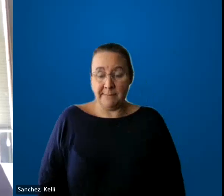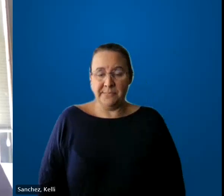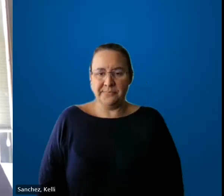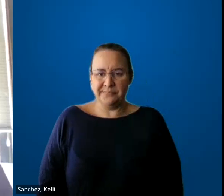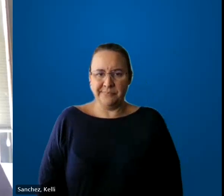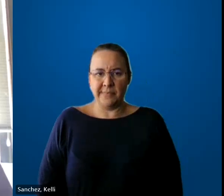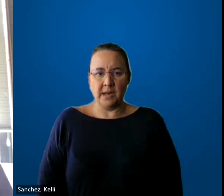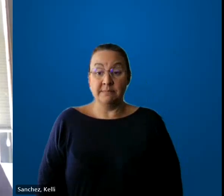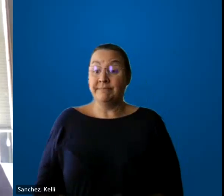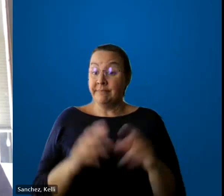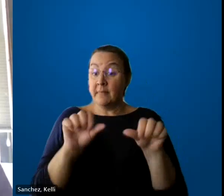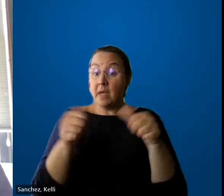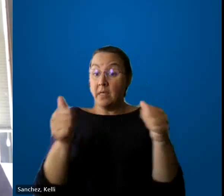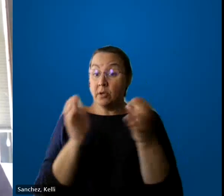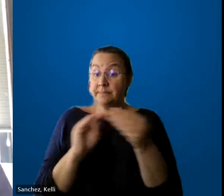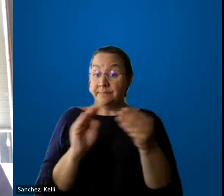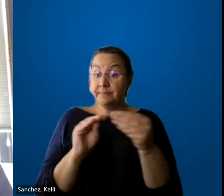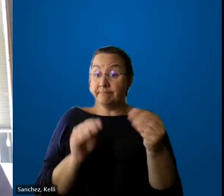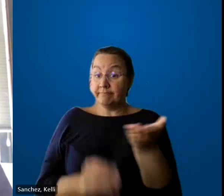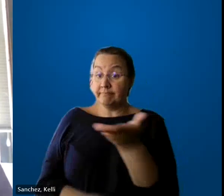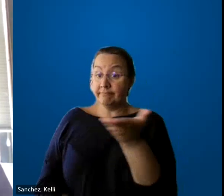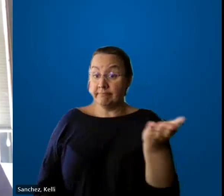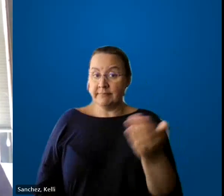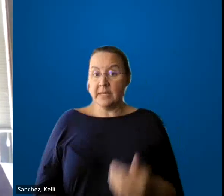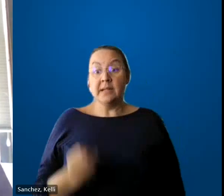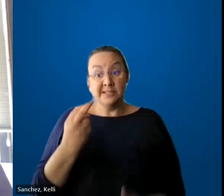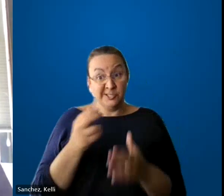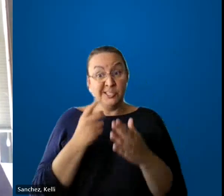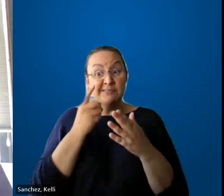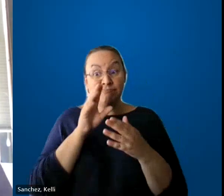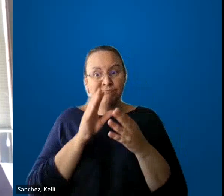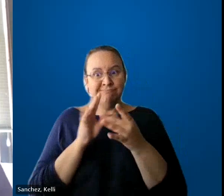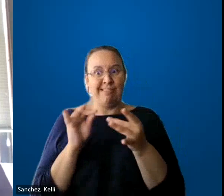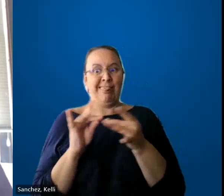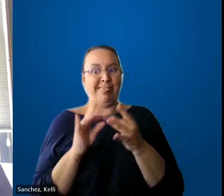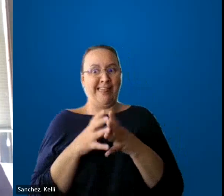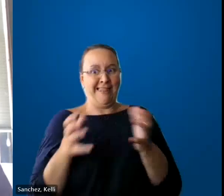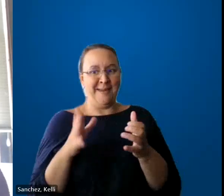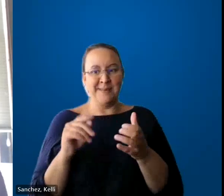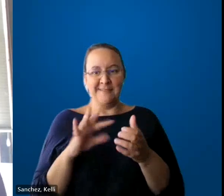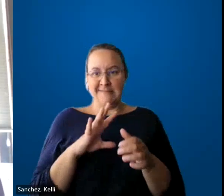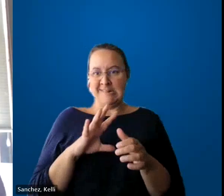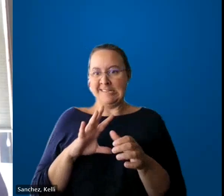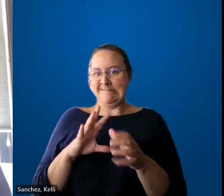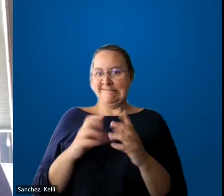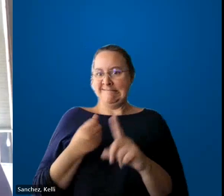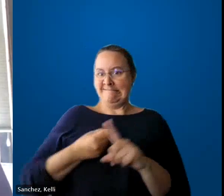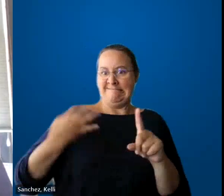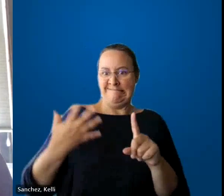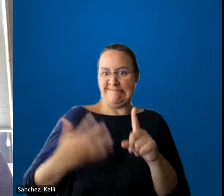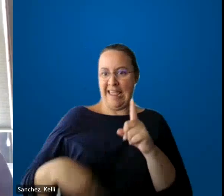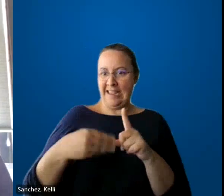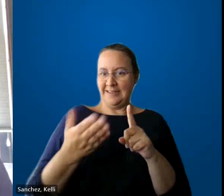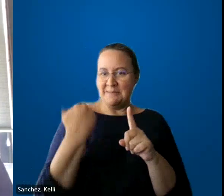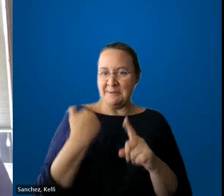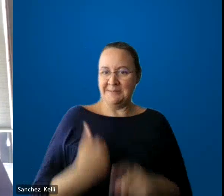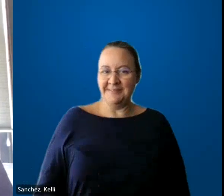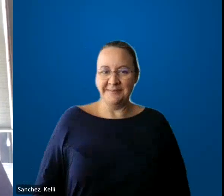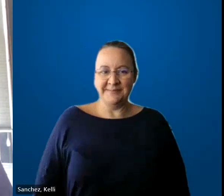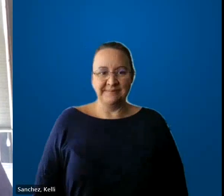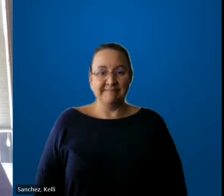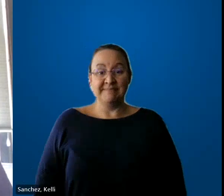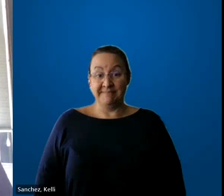Okay, anybody else want to add to that? I mean, she said a lot, so if you want to follow that, just jump right in. It was very